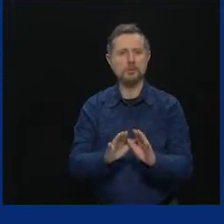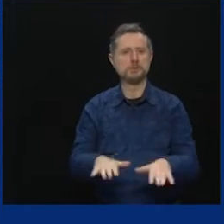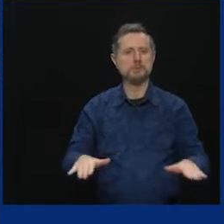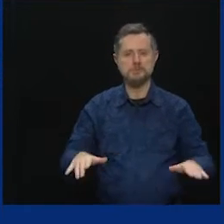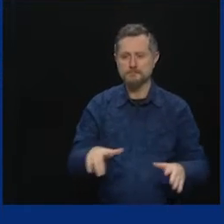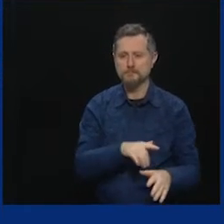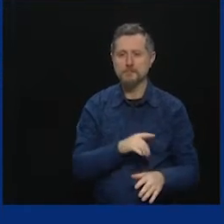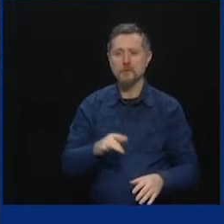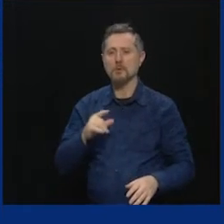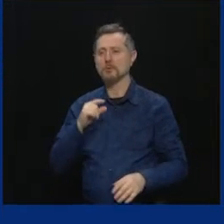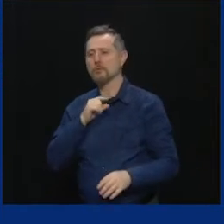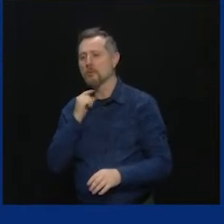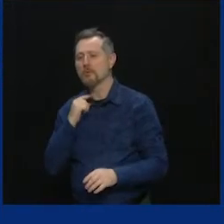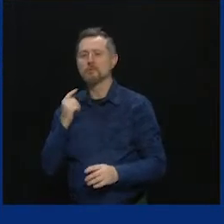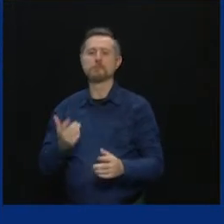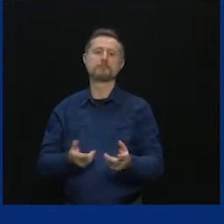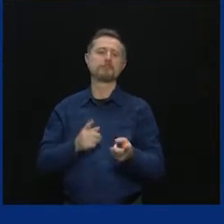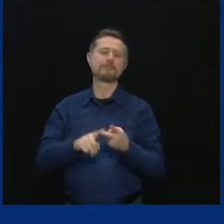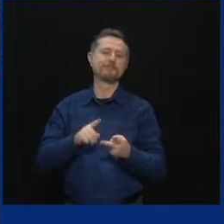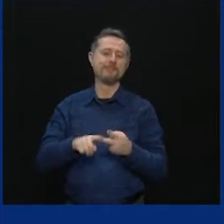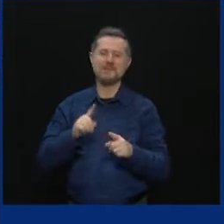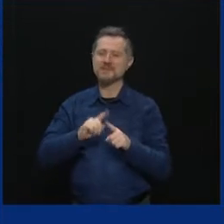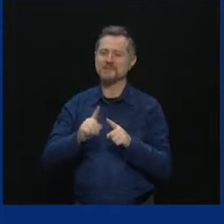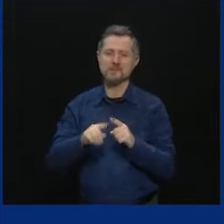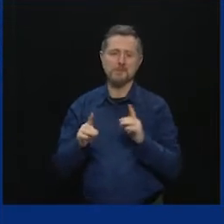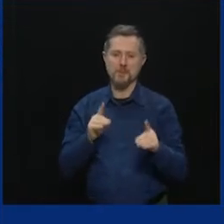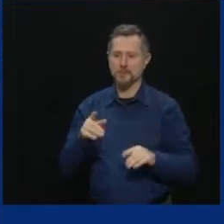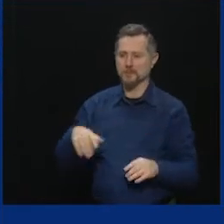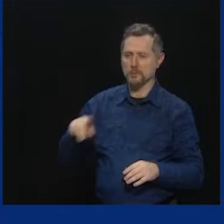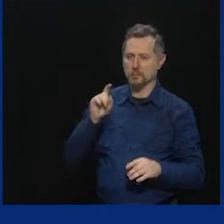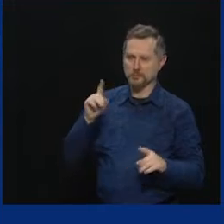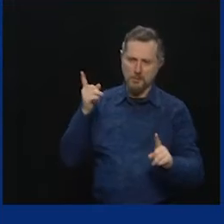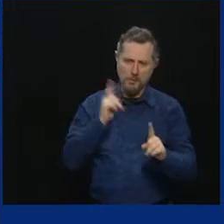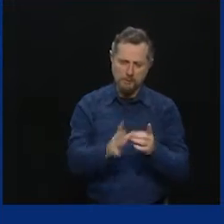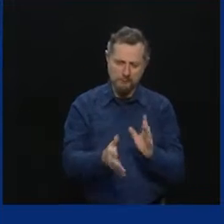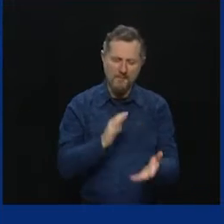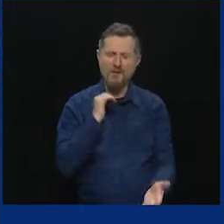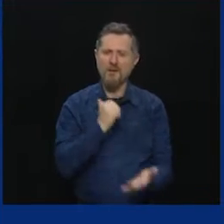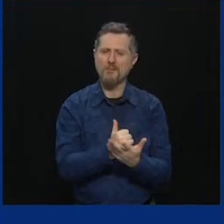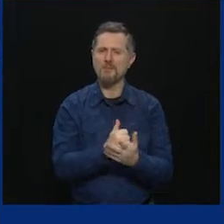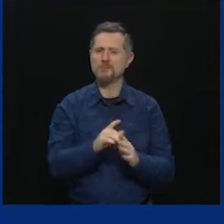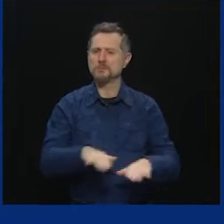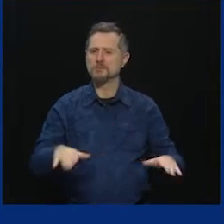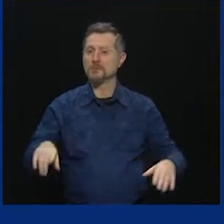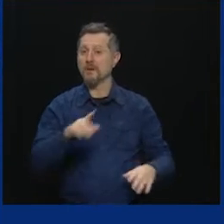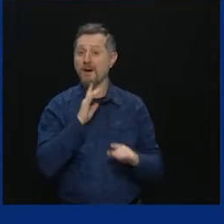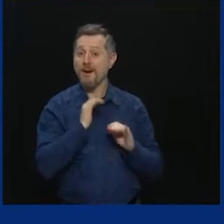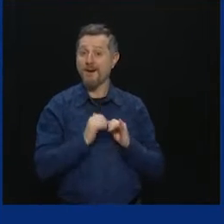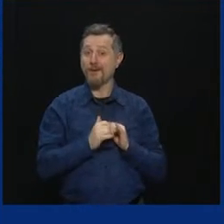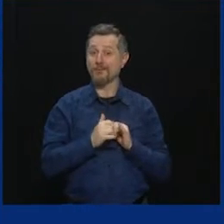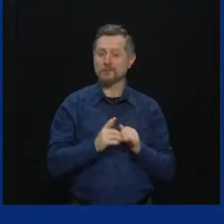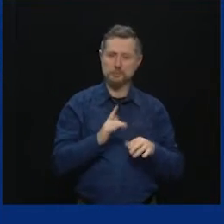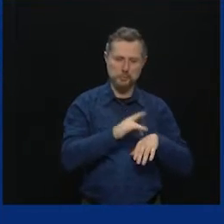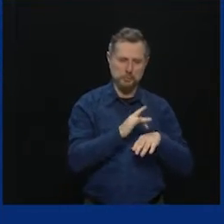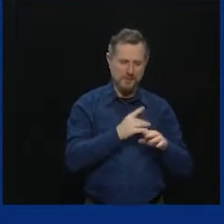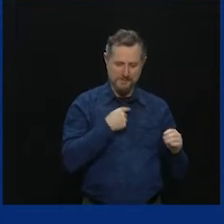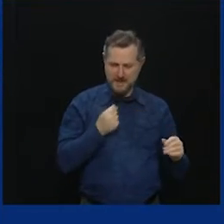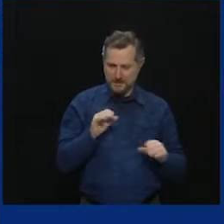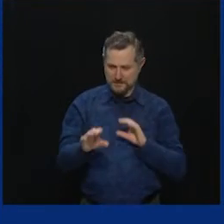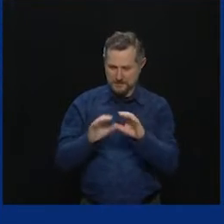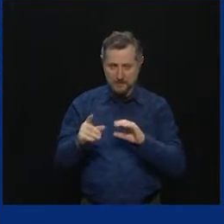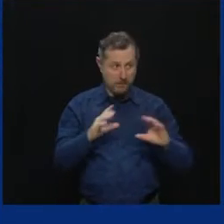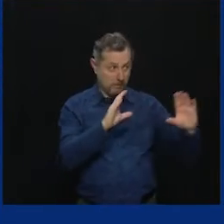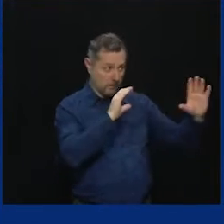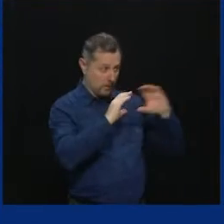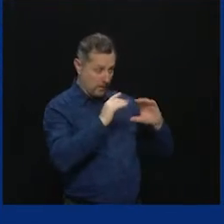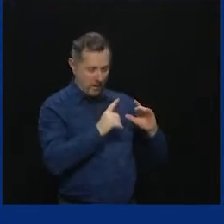everyday lives. They're the ones we have to get resources out to. And that is why in my first, I